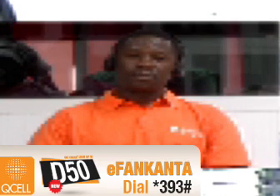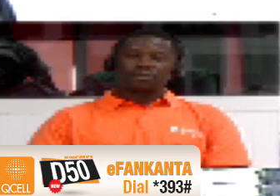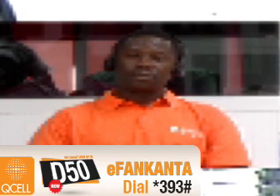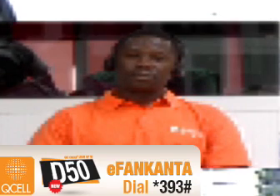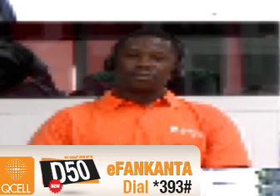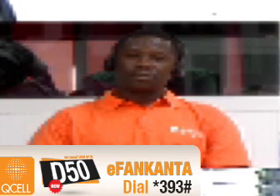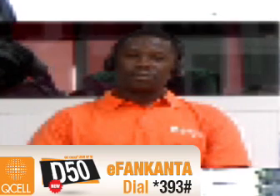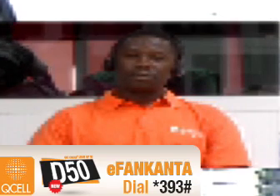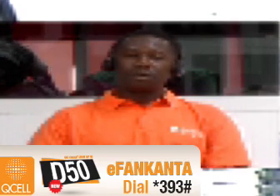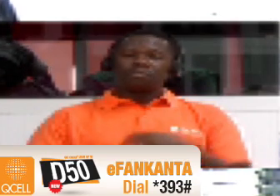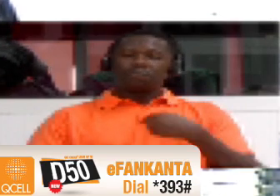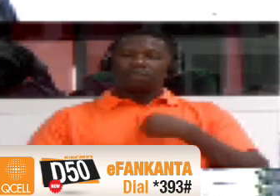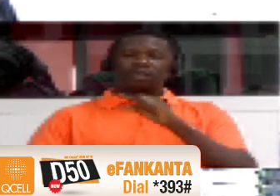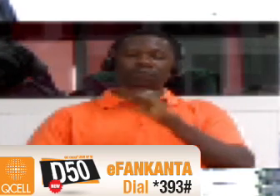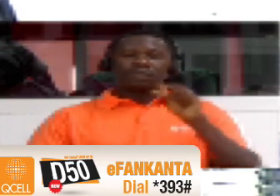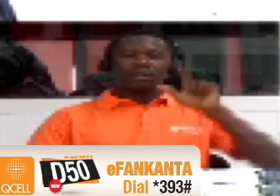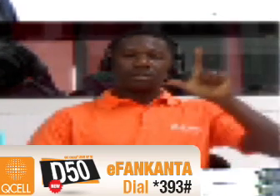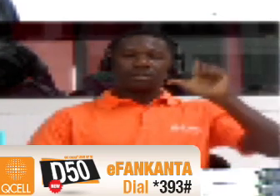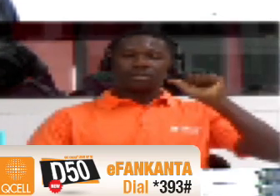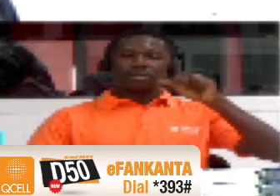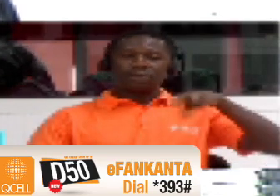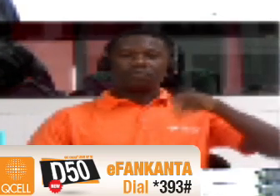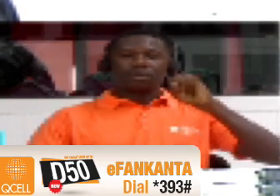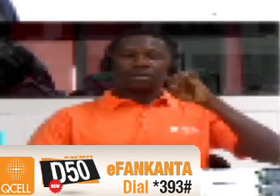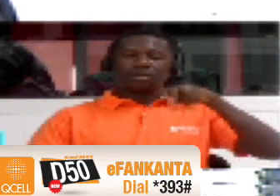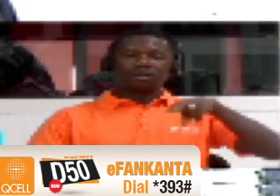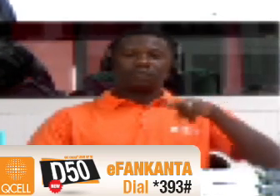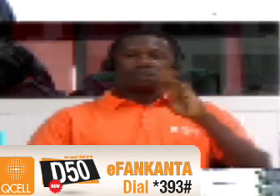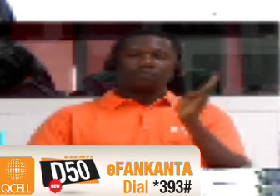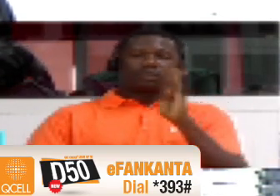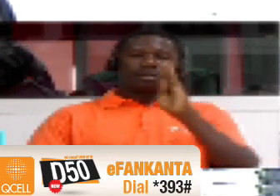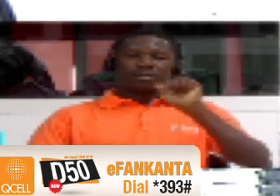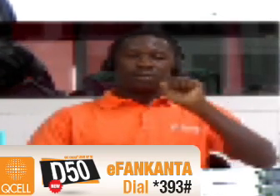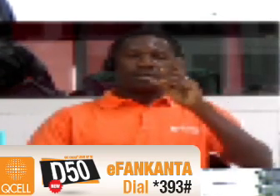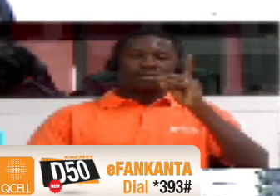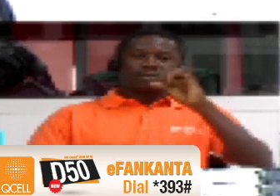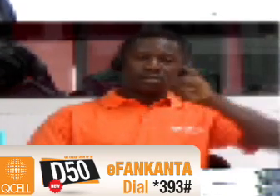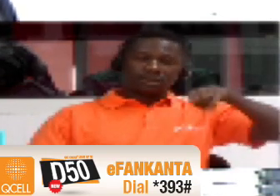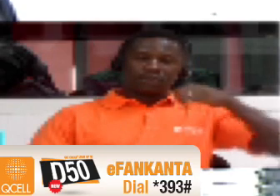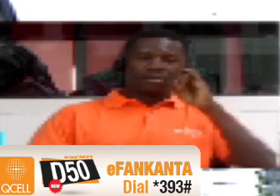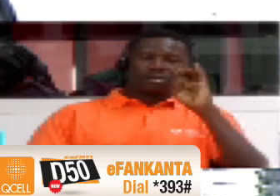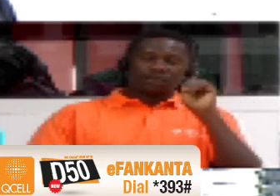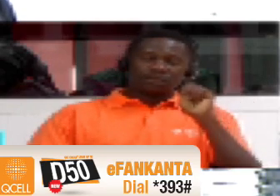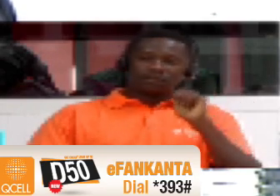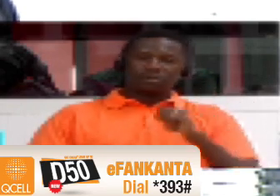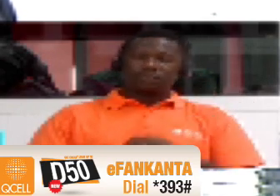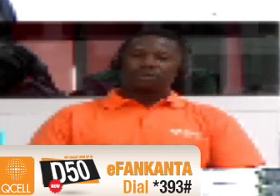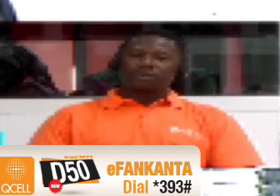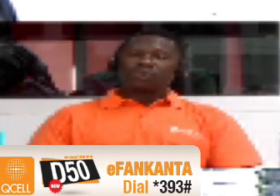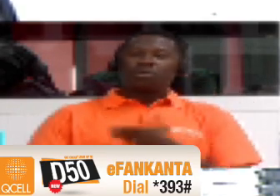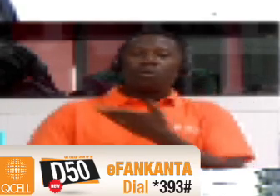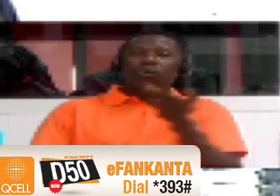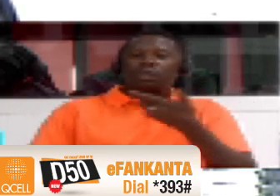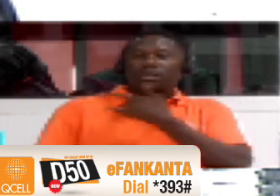Tomul Lamin Badjie. My name is Lamin Badjie. Where do you live? I